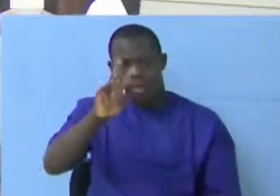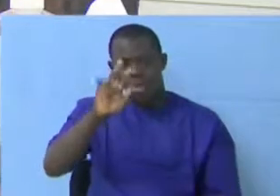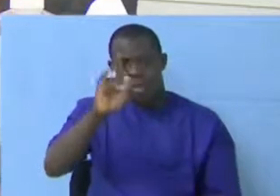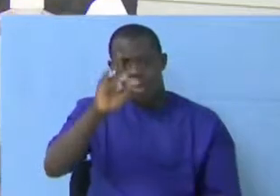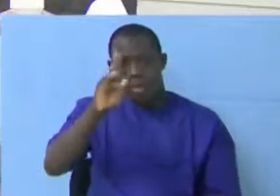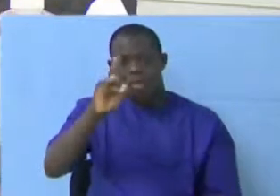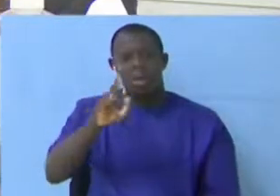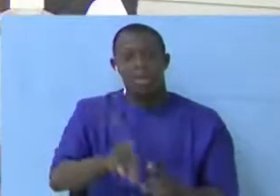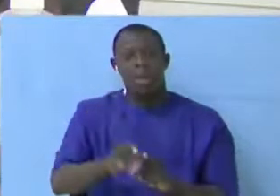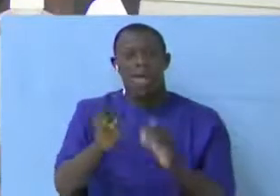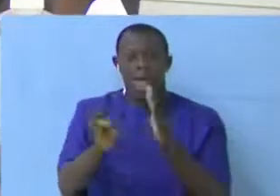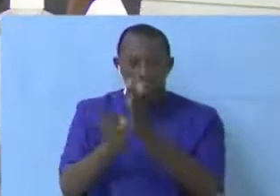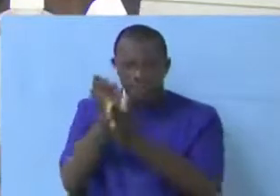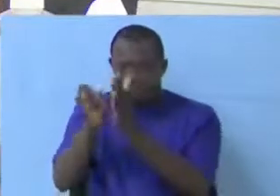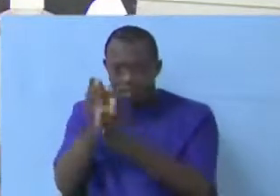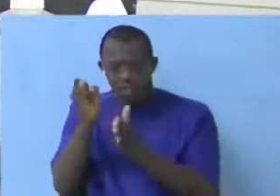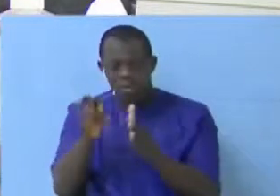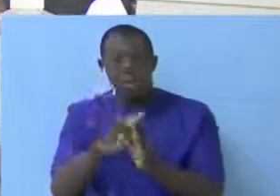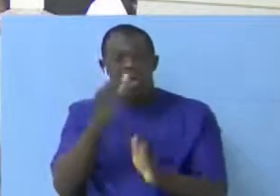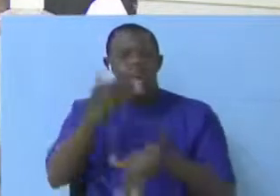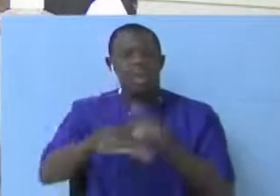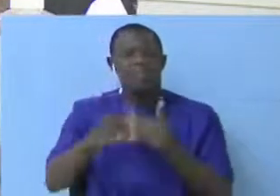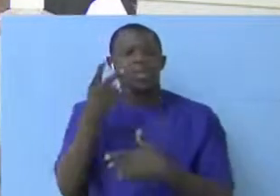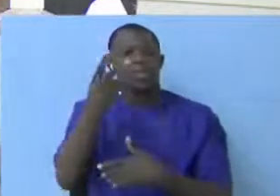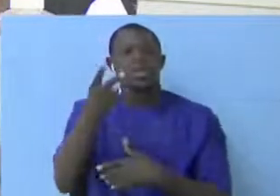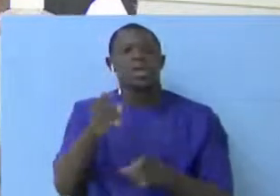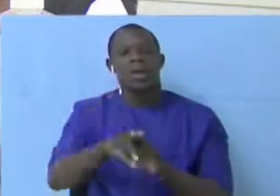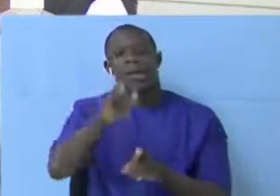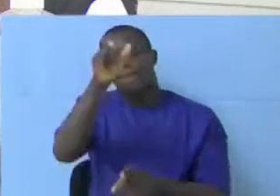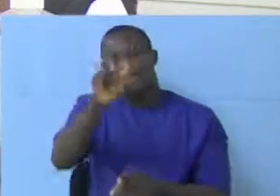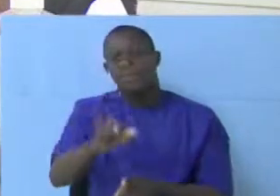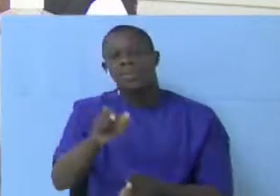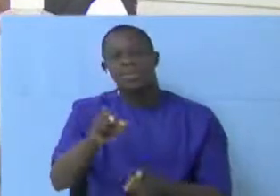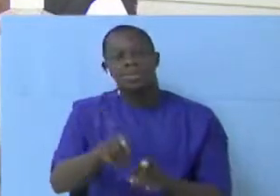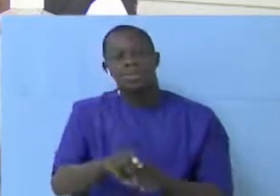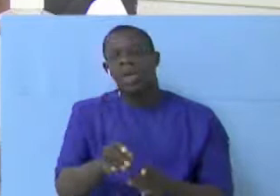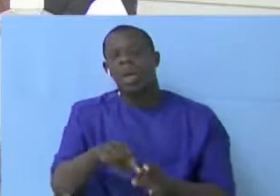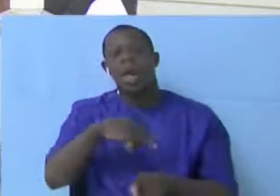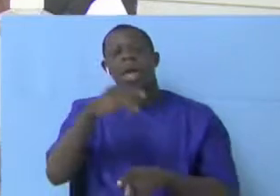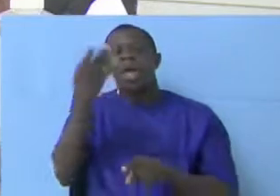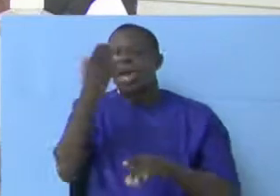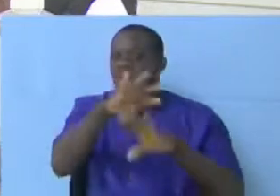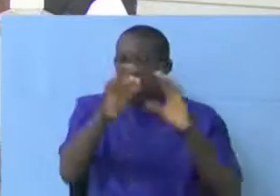investigations have not found this lady connected in any way or form.